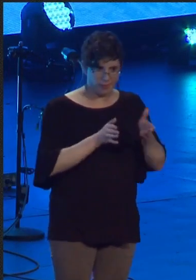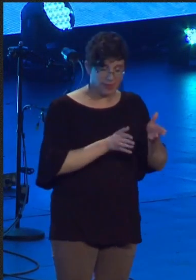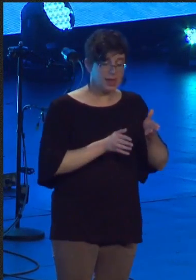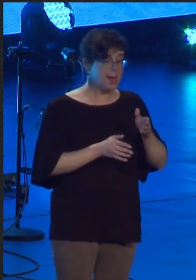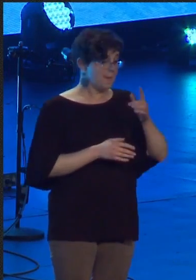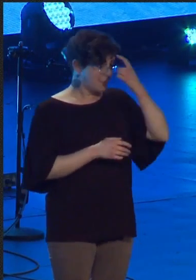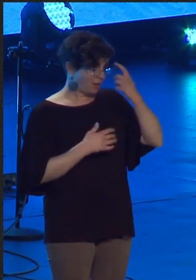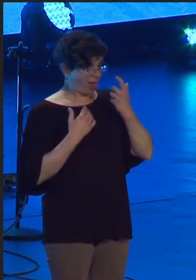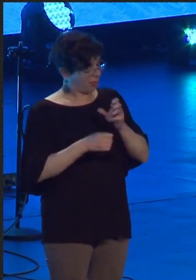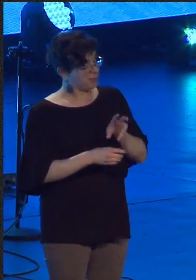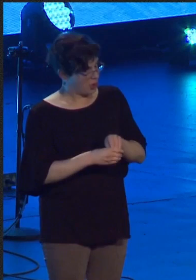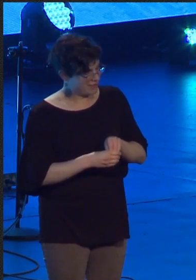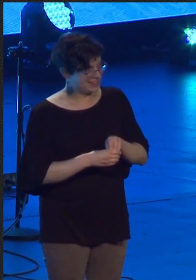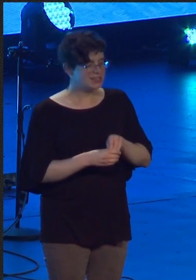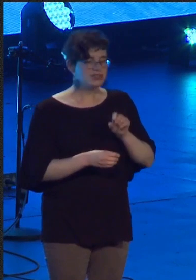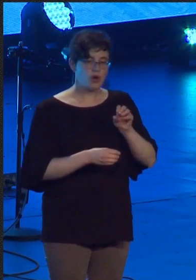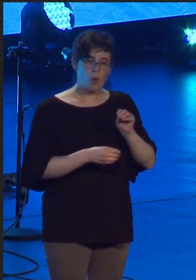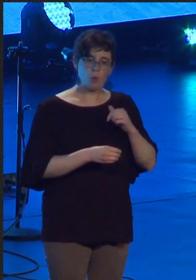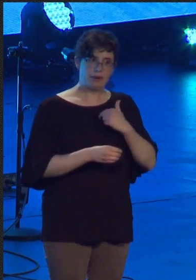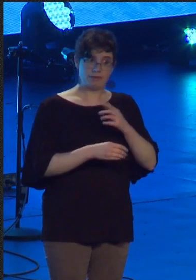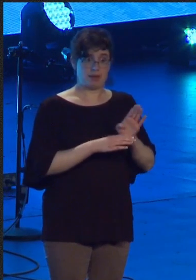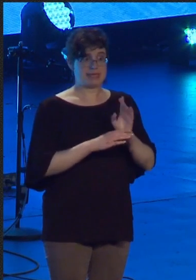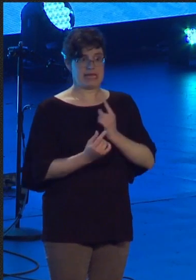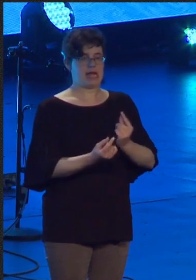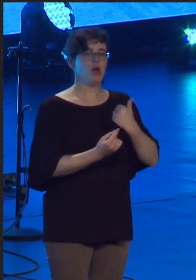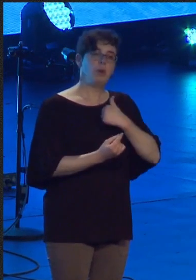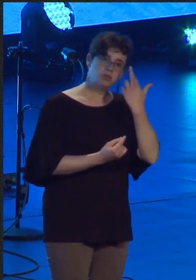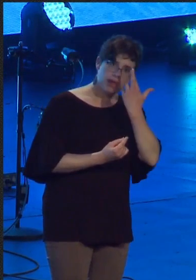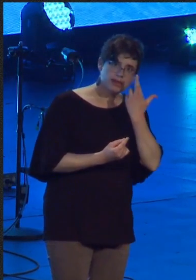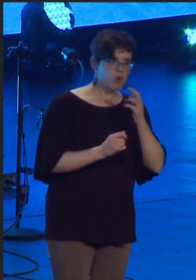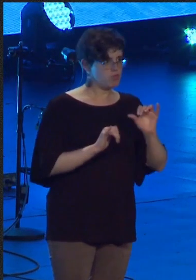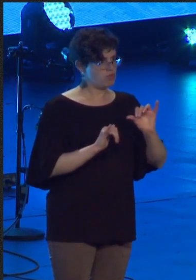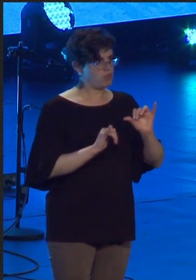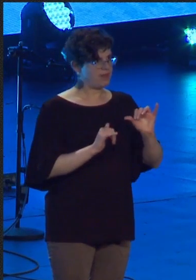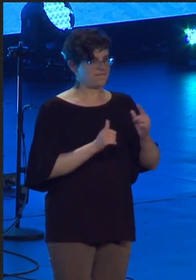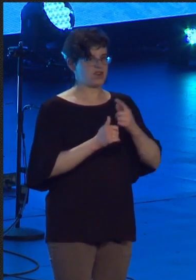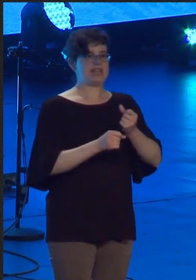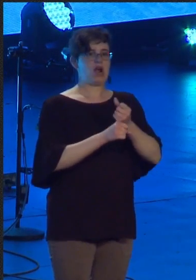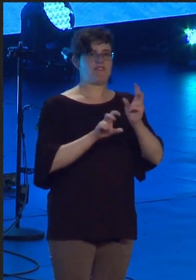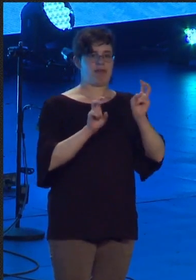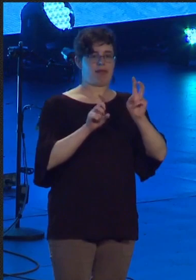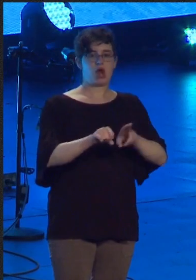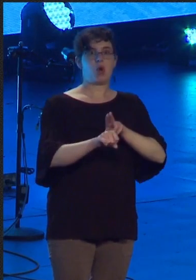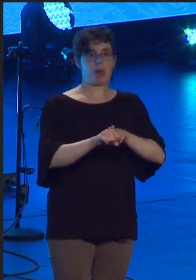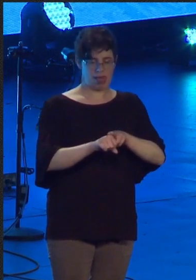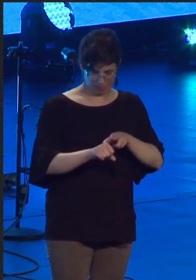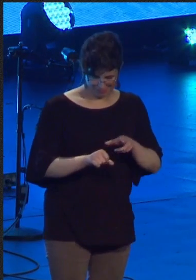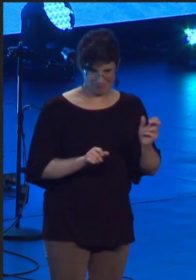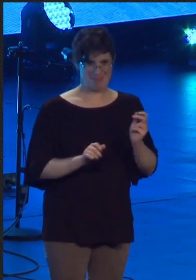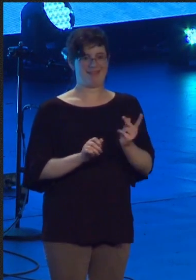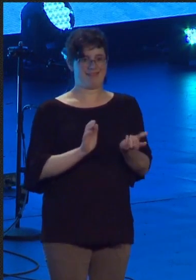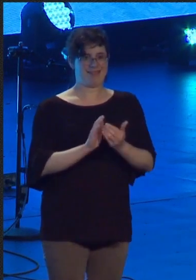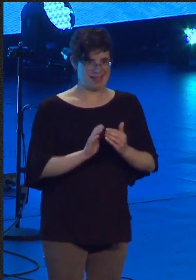is part of that. And so we were busy. We're realizing that this is really the first year of normal, but we were busy, and